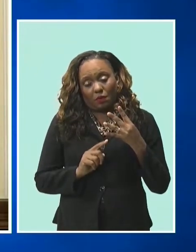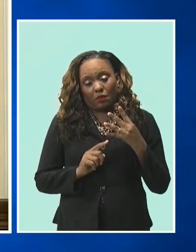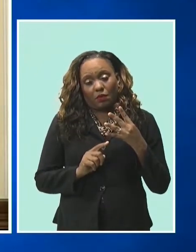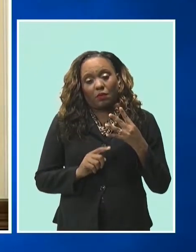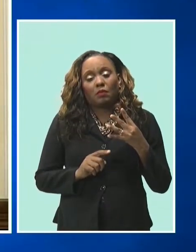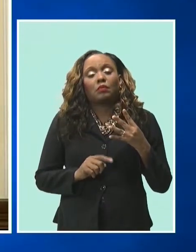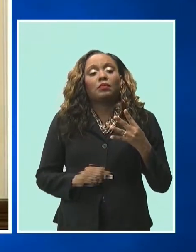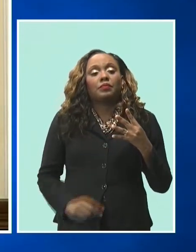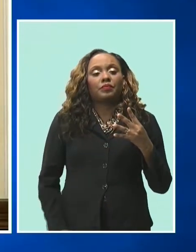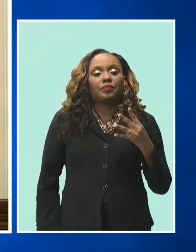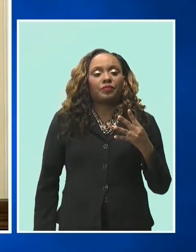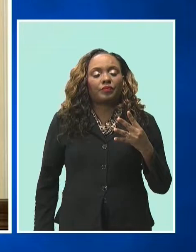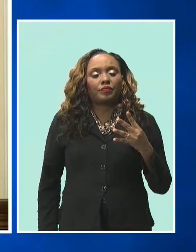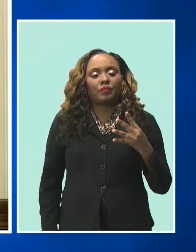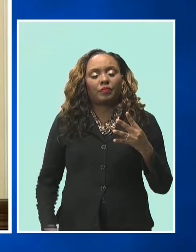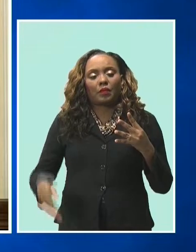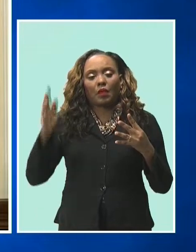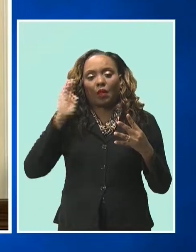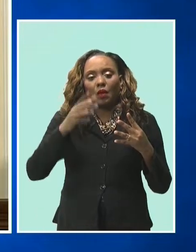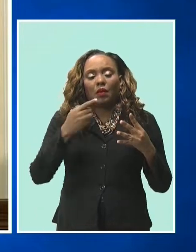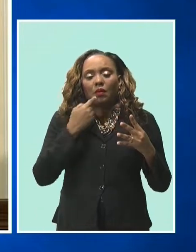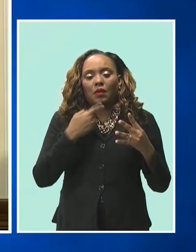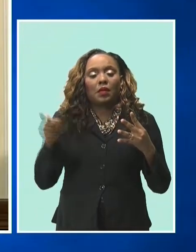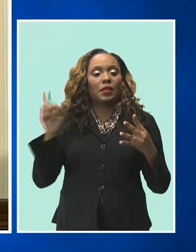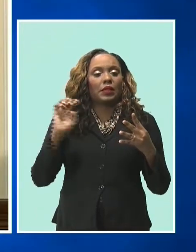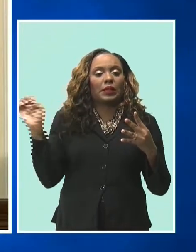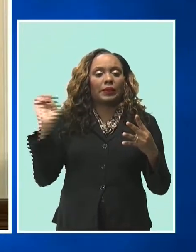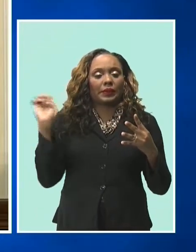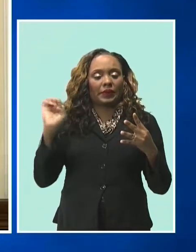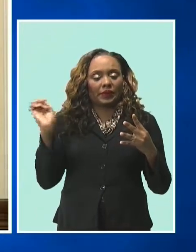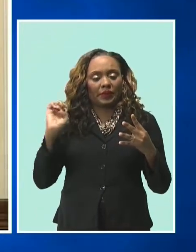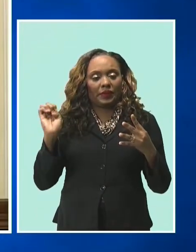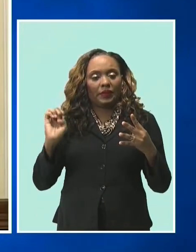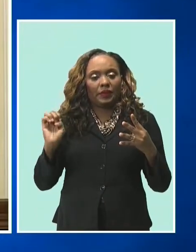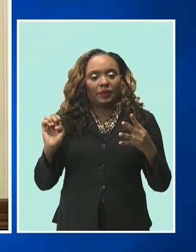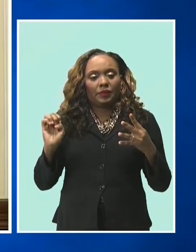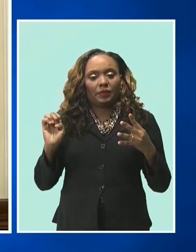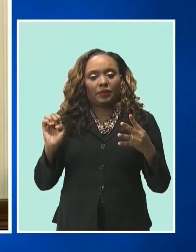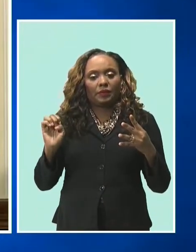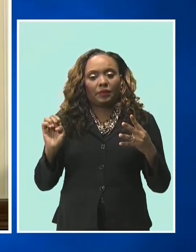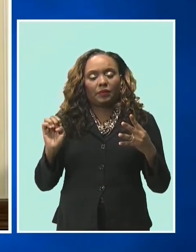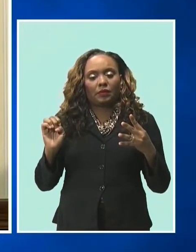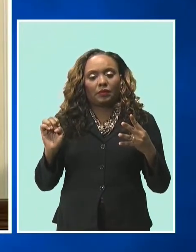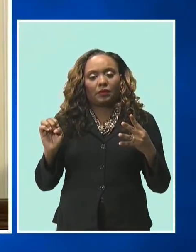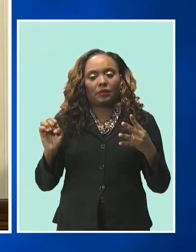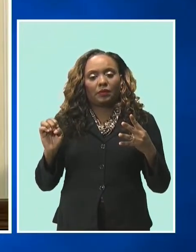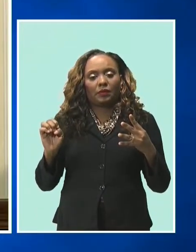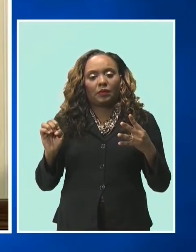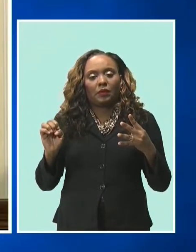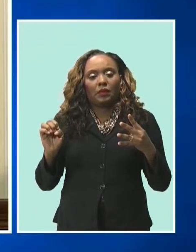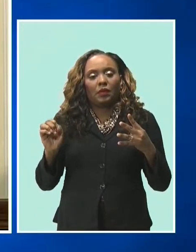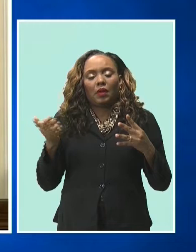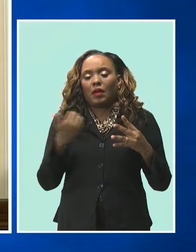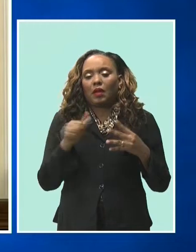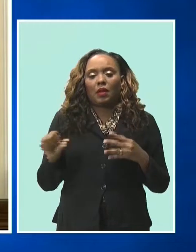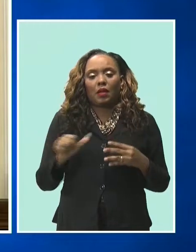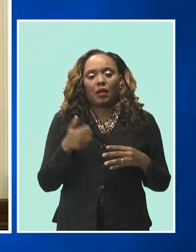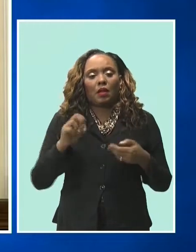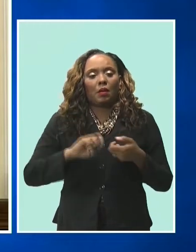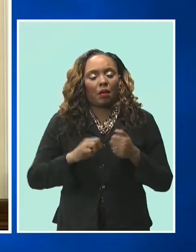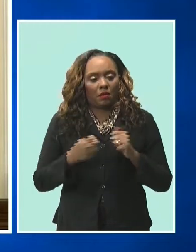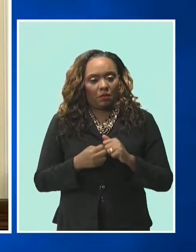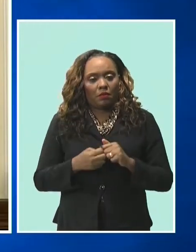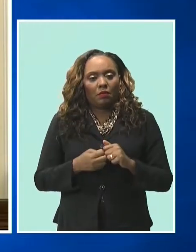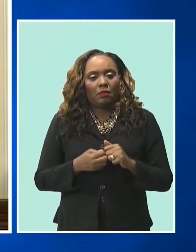which point we will declare a state of emergency, and any additional supplementary facilities that need to